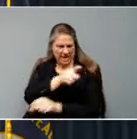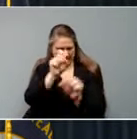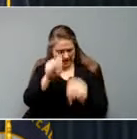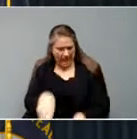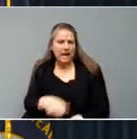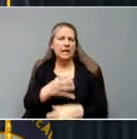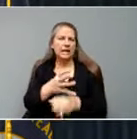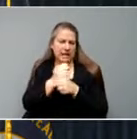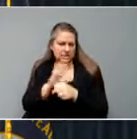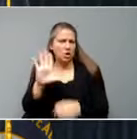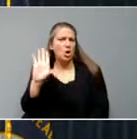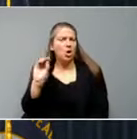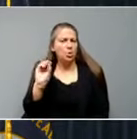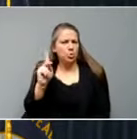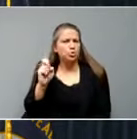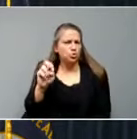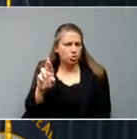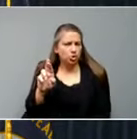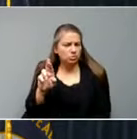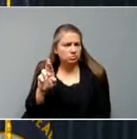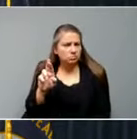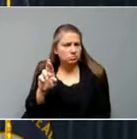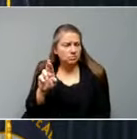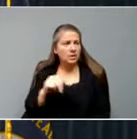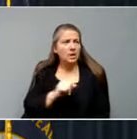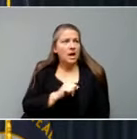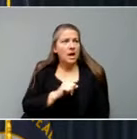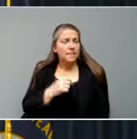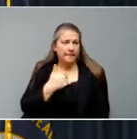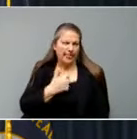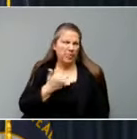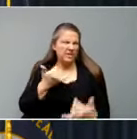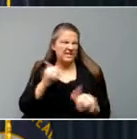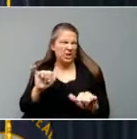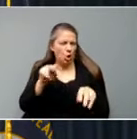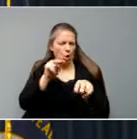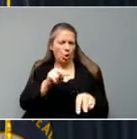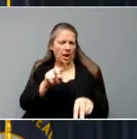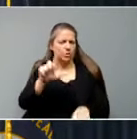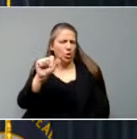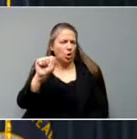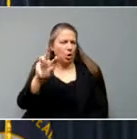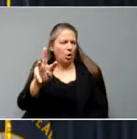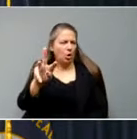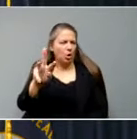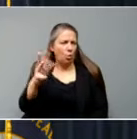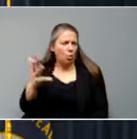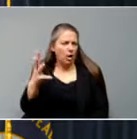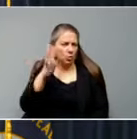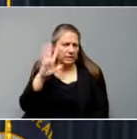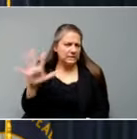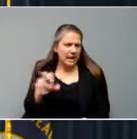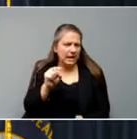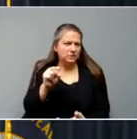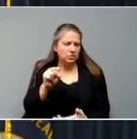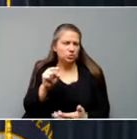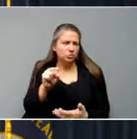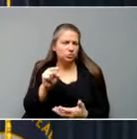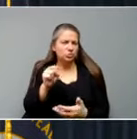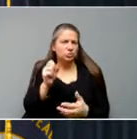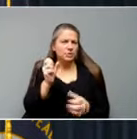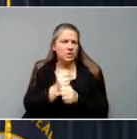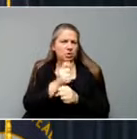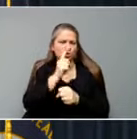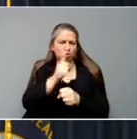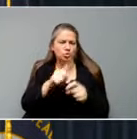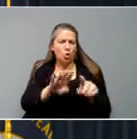booster. And we're still looking over the law and what it would take to effectuate an opening